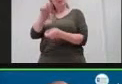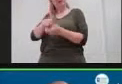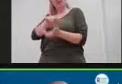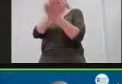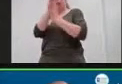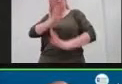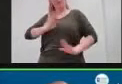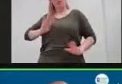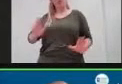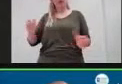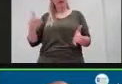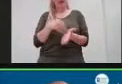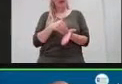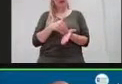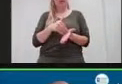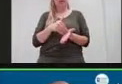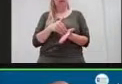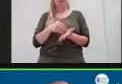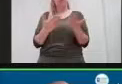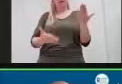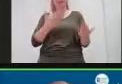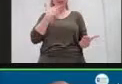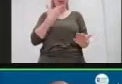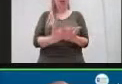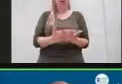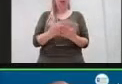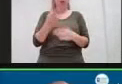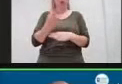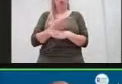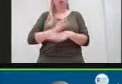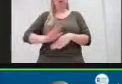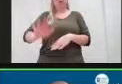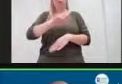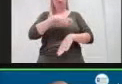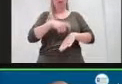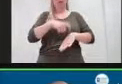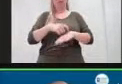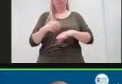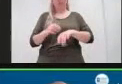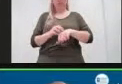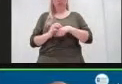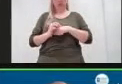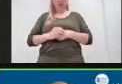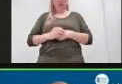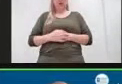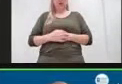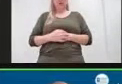again might be really a good use of the board's time.